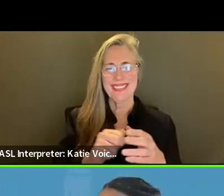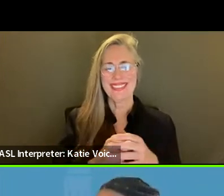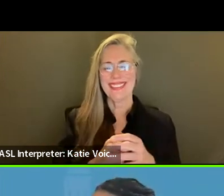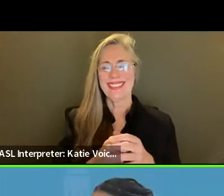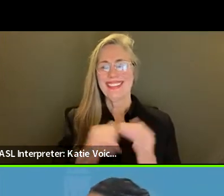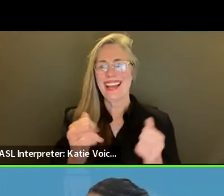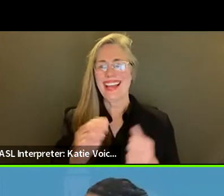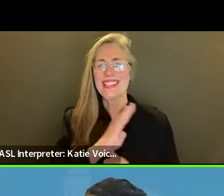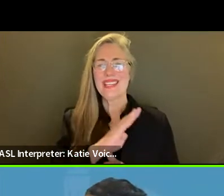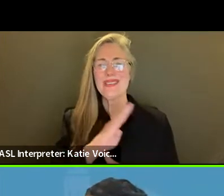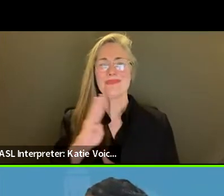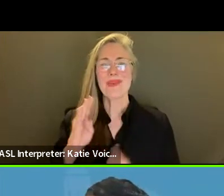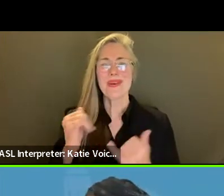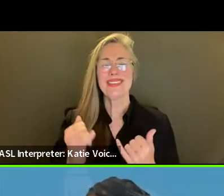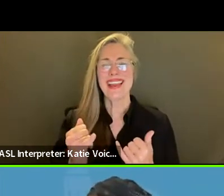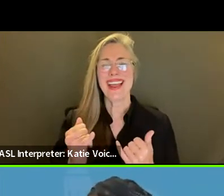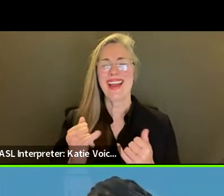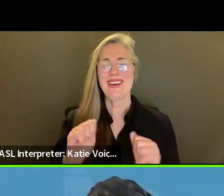on.